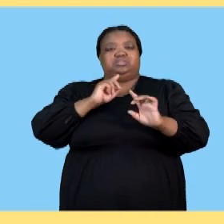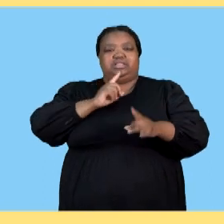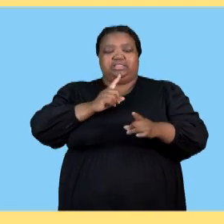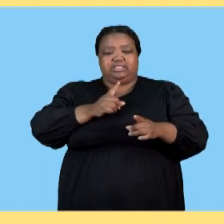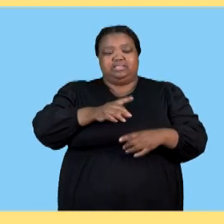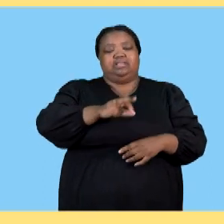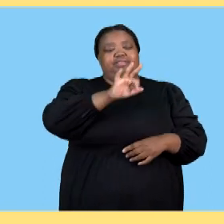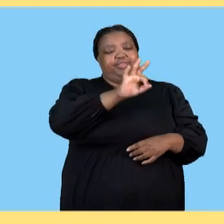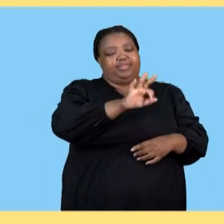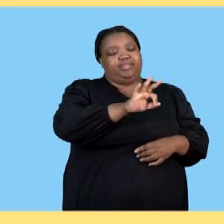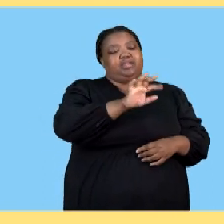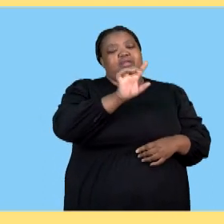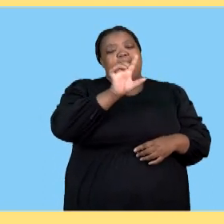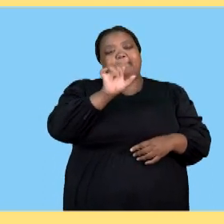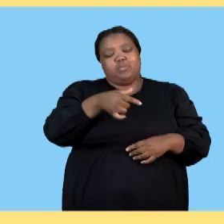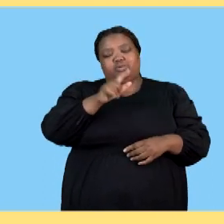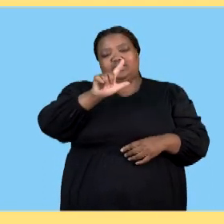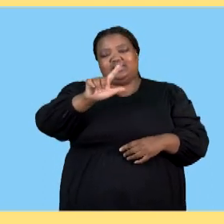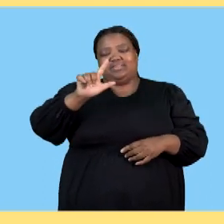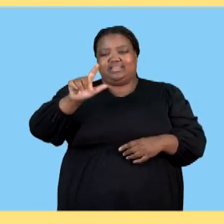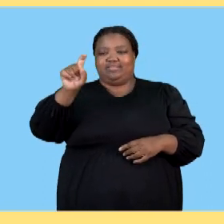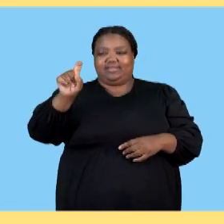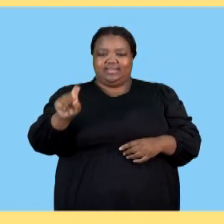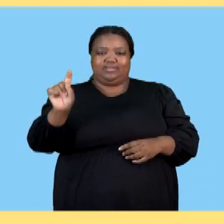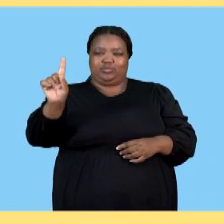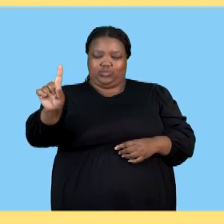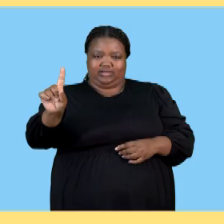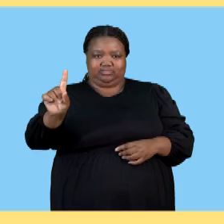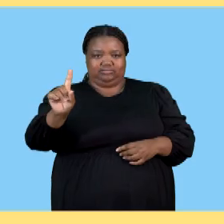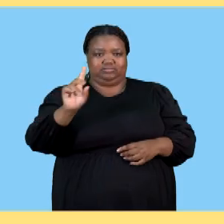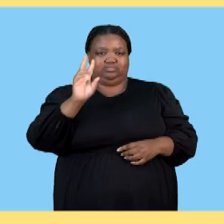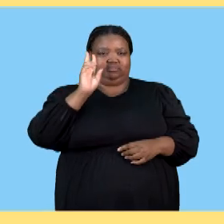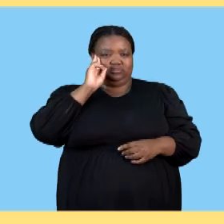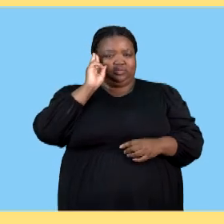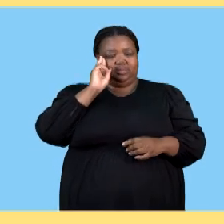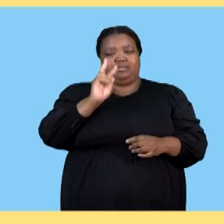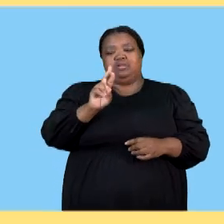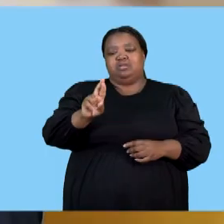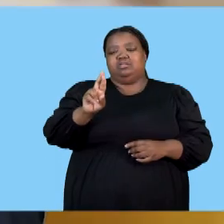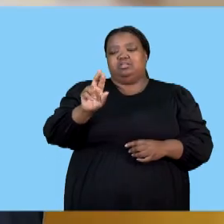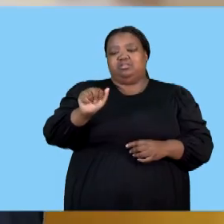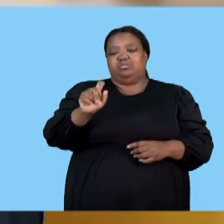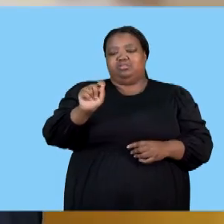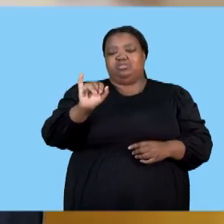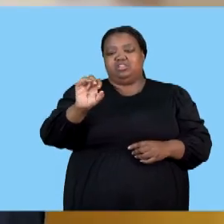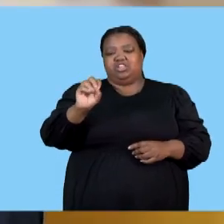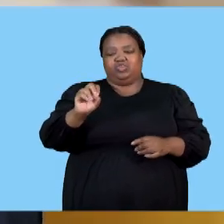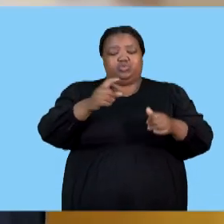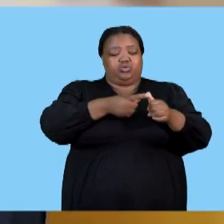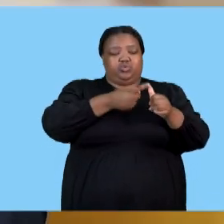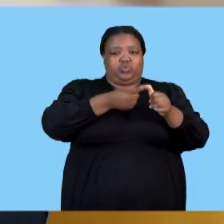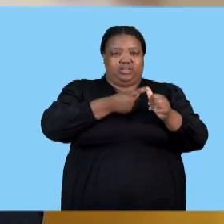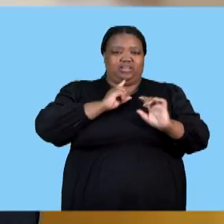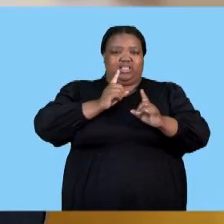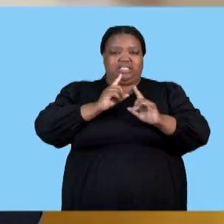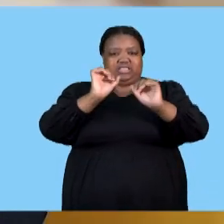3.77 as to 1. Very important. When you are calculating a ratio, your answer has to